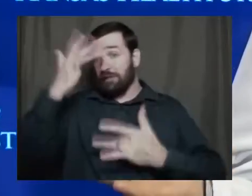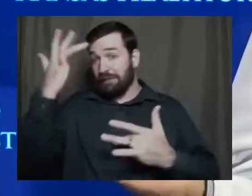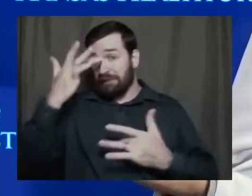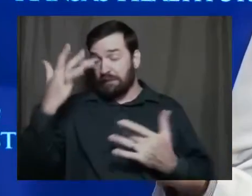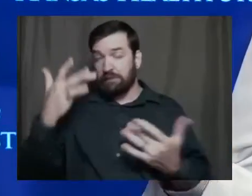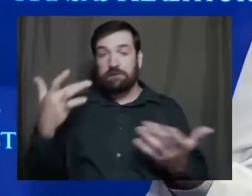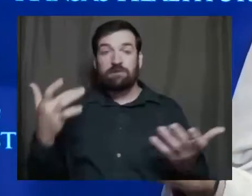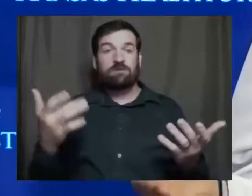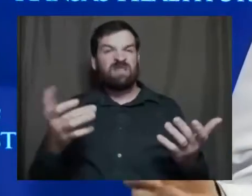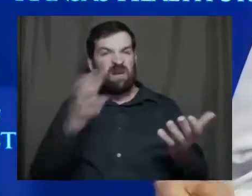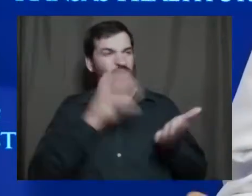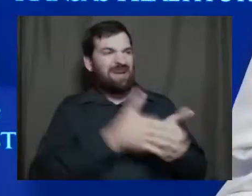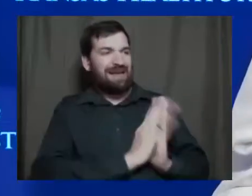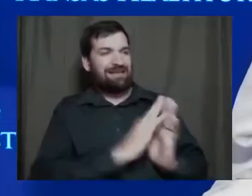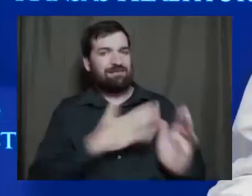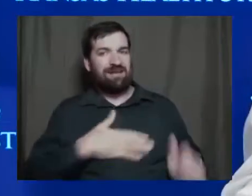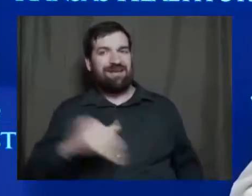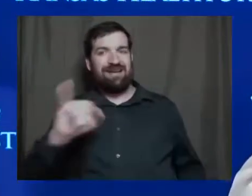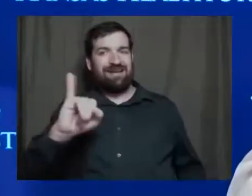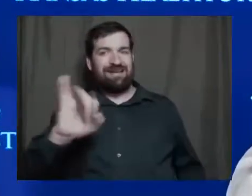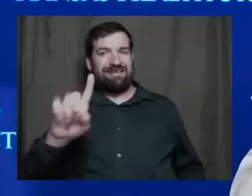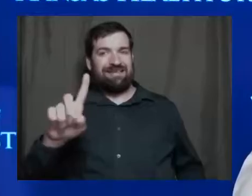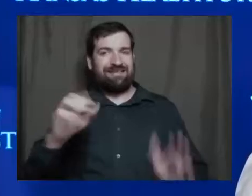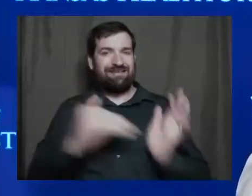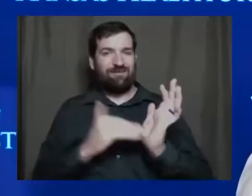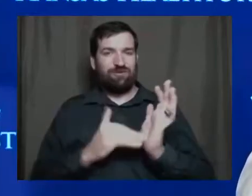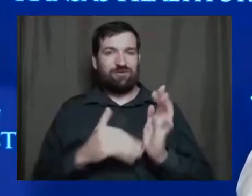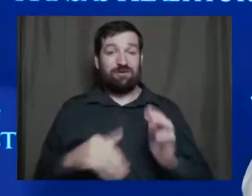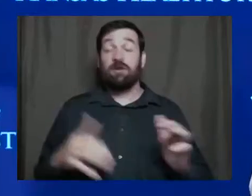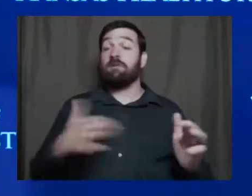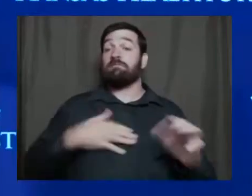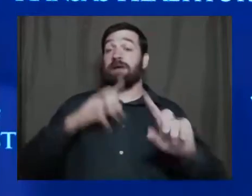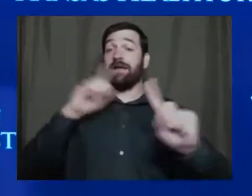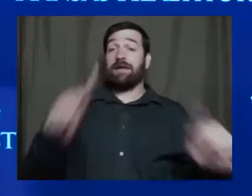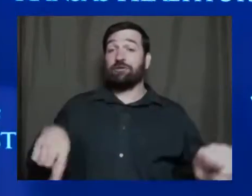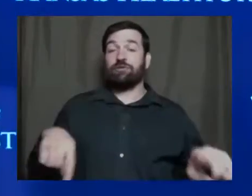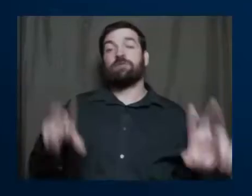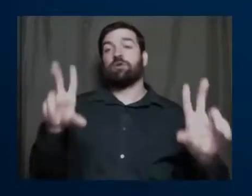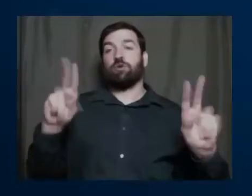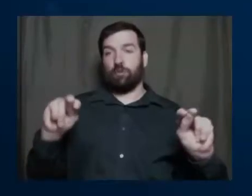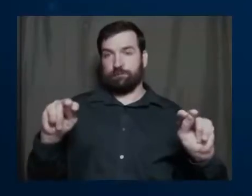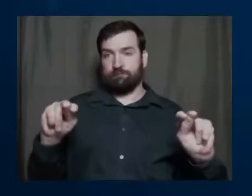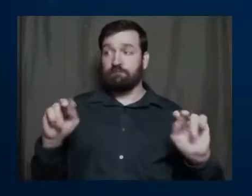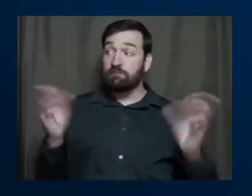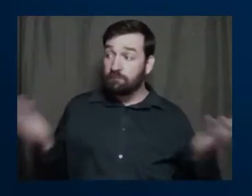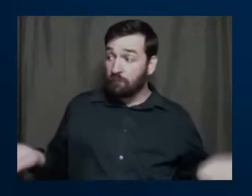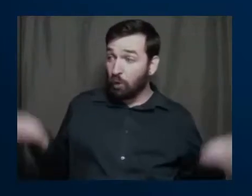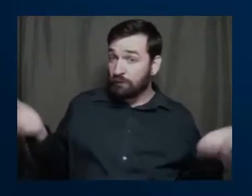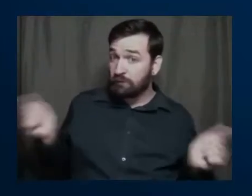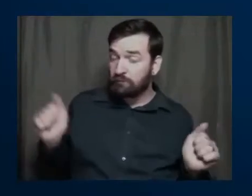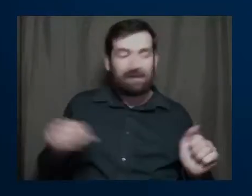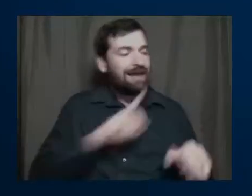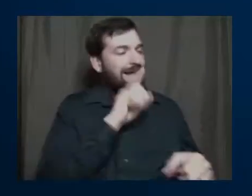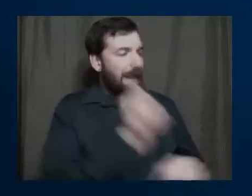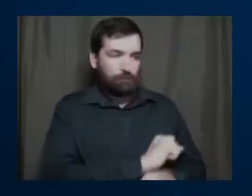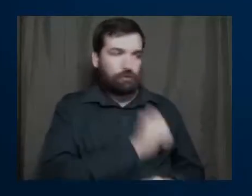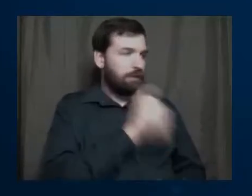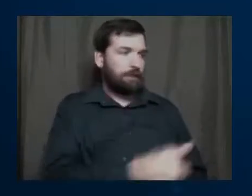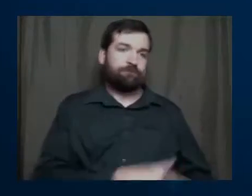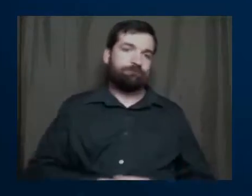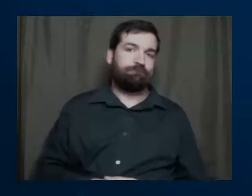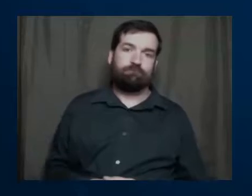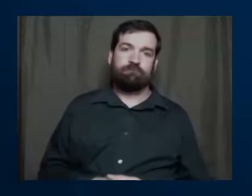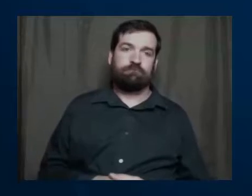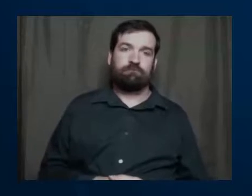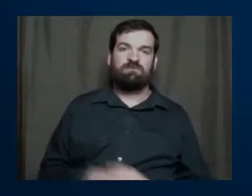ID colleagues here because they're the experts at this question. My answer is going to be no. What's yours, Dr. Absolutely not. Yeah. The simple